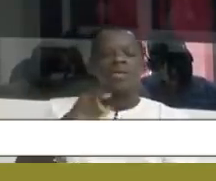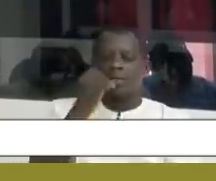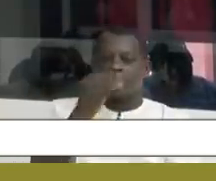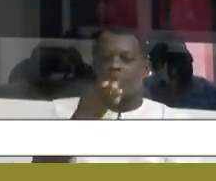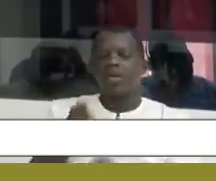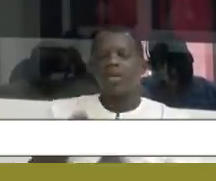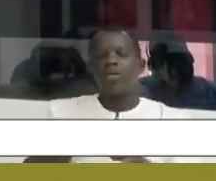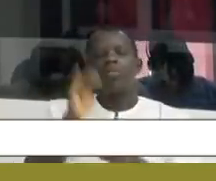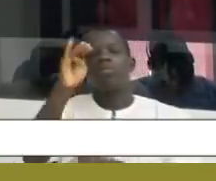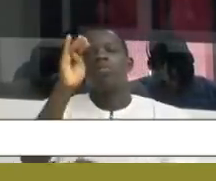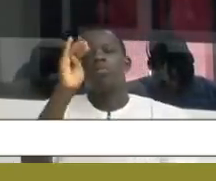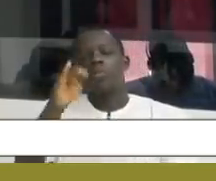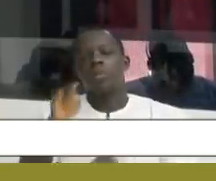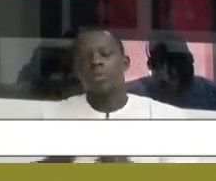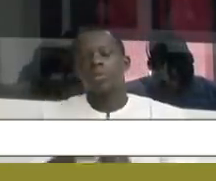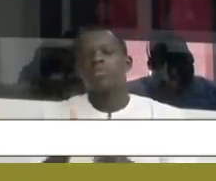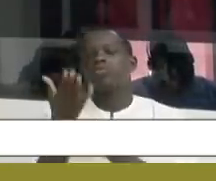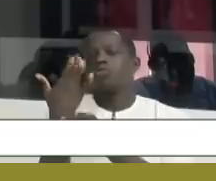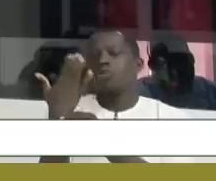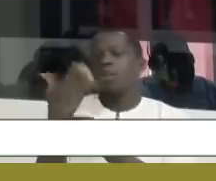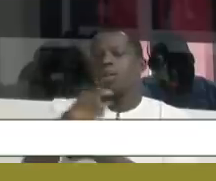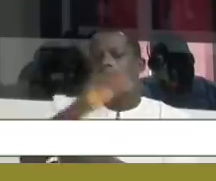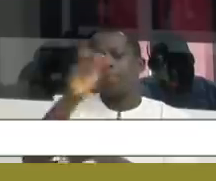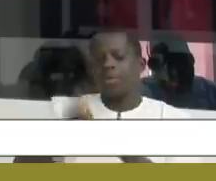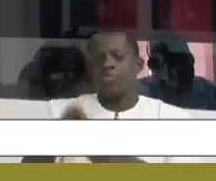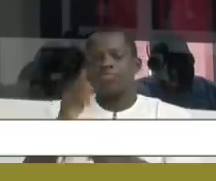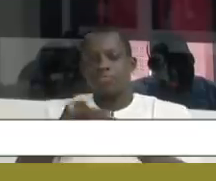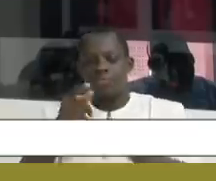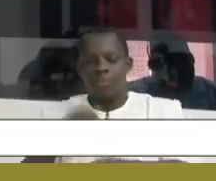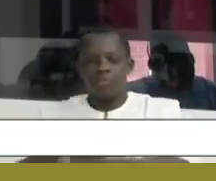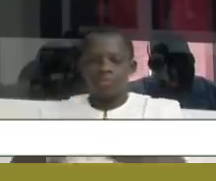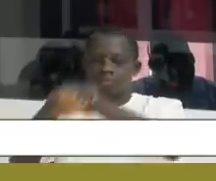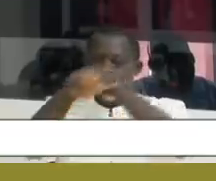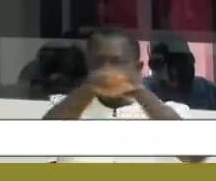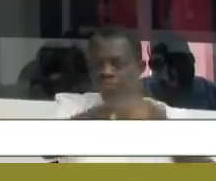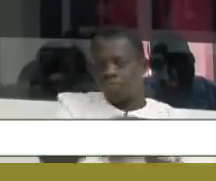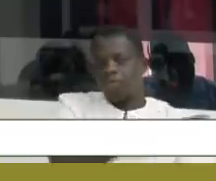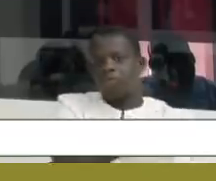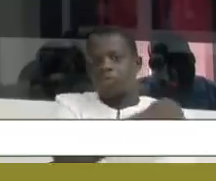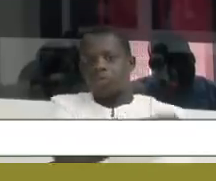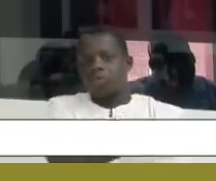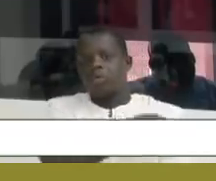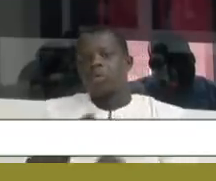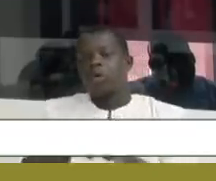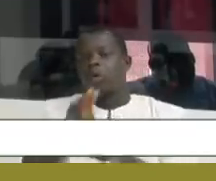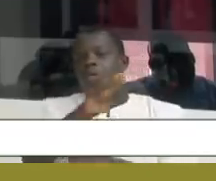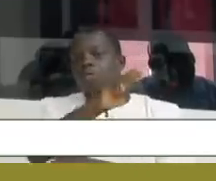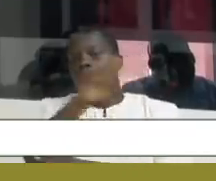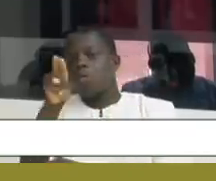they called for the medics, and then he was rushed to the hospital. He was taken to the clinic,